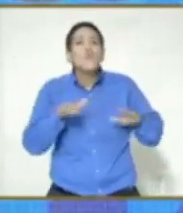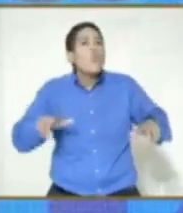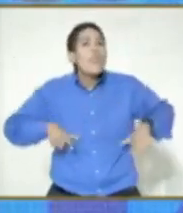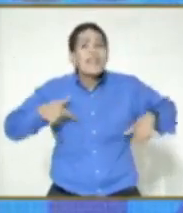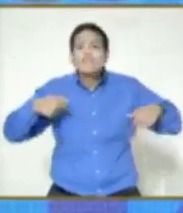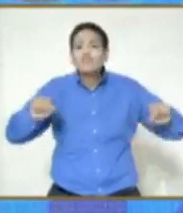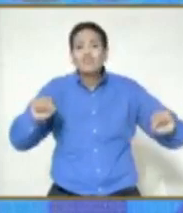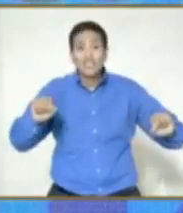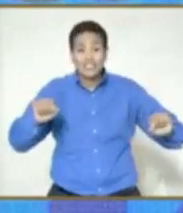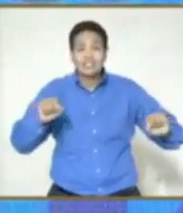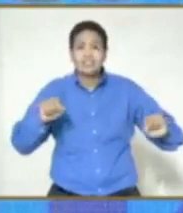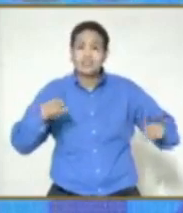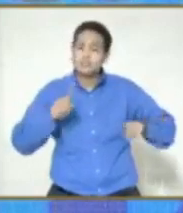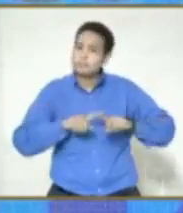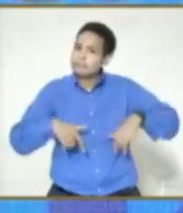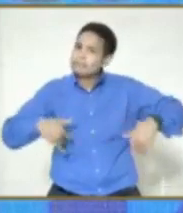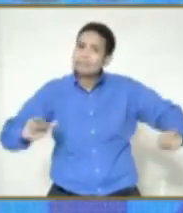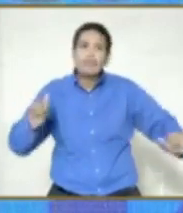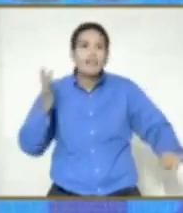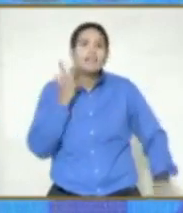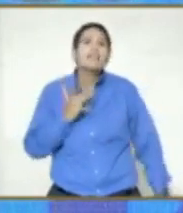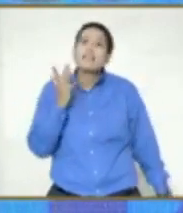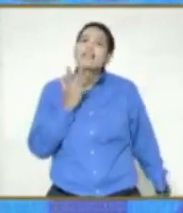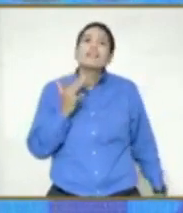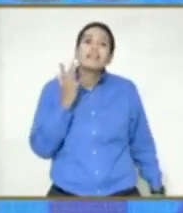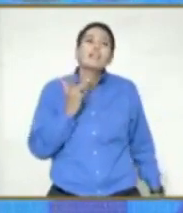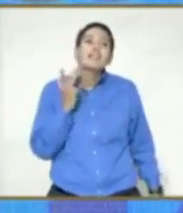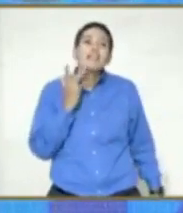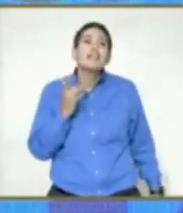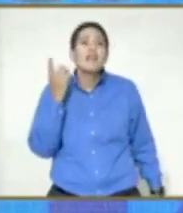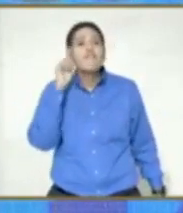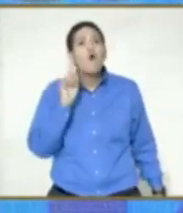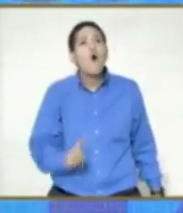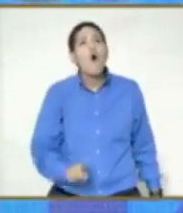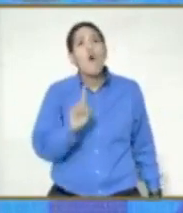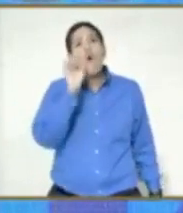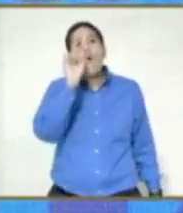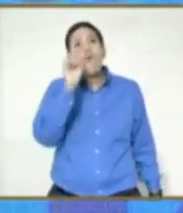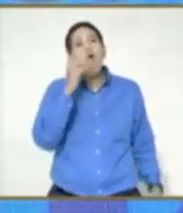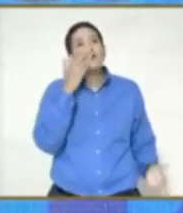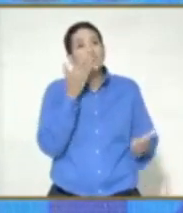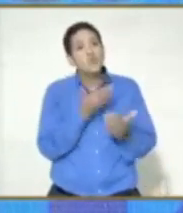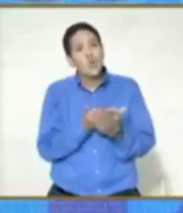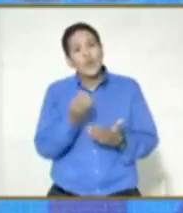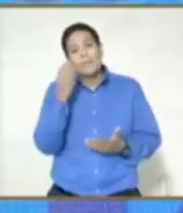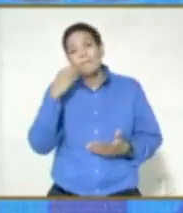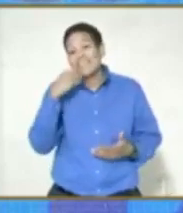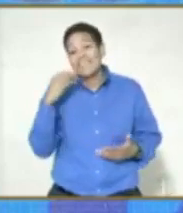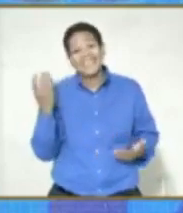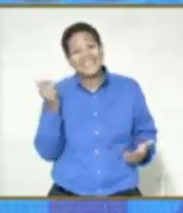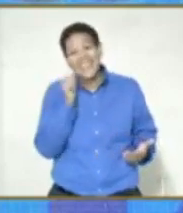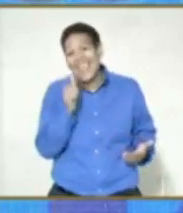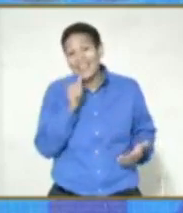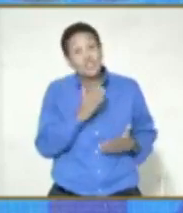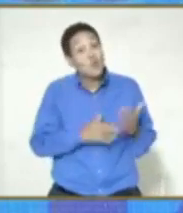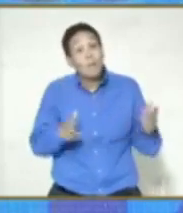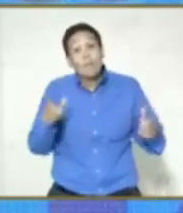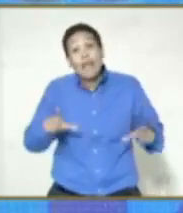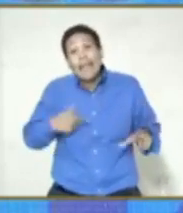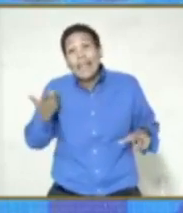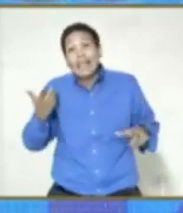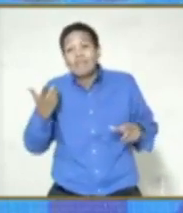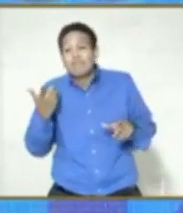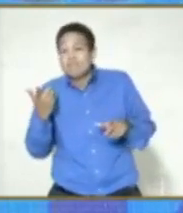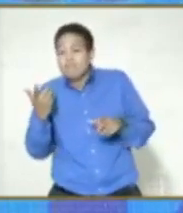but really is in need for at least one good meal for a day. And it is